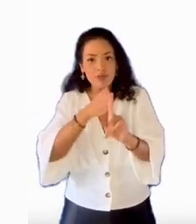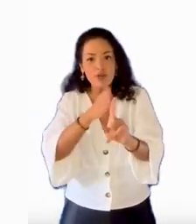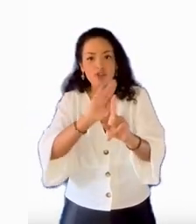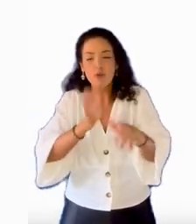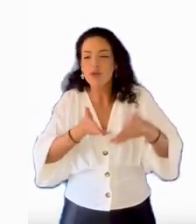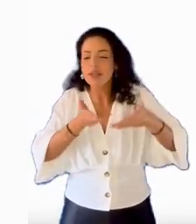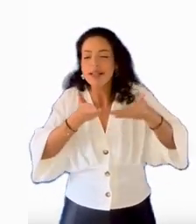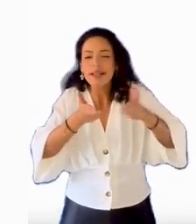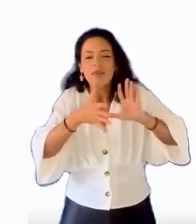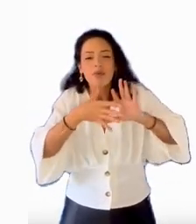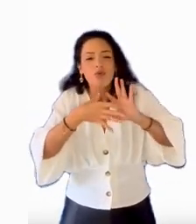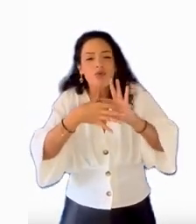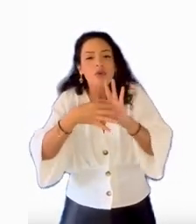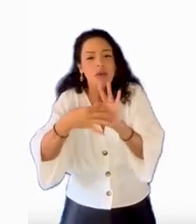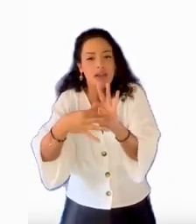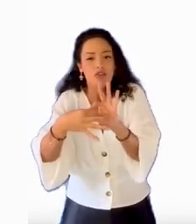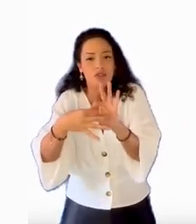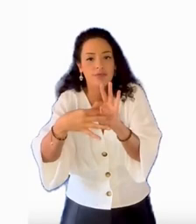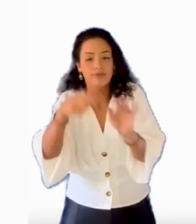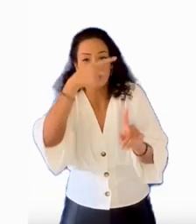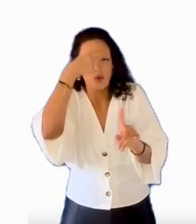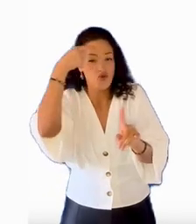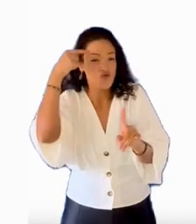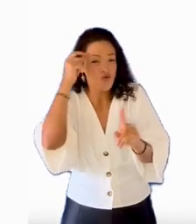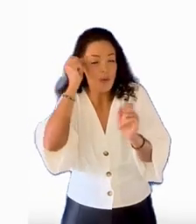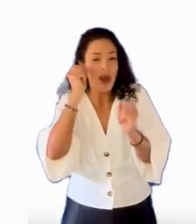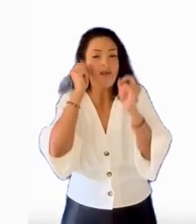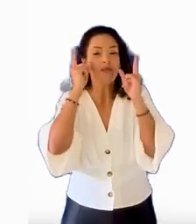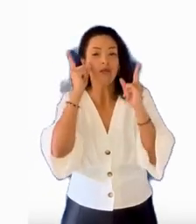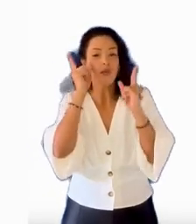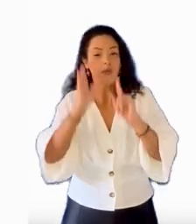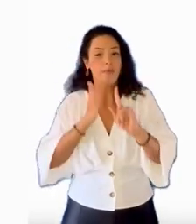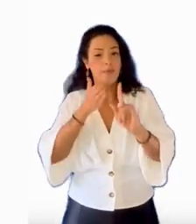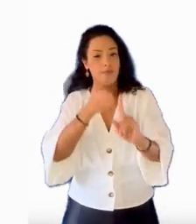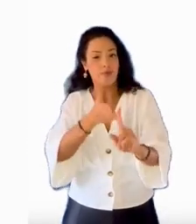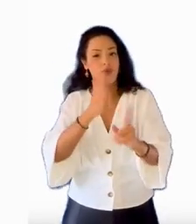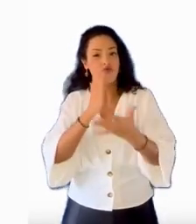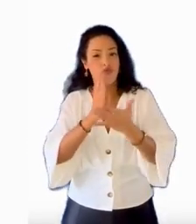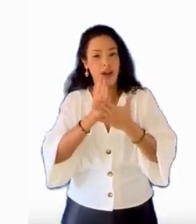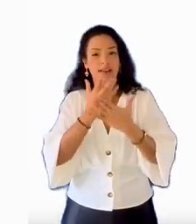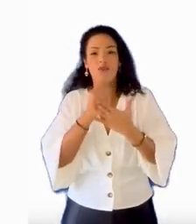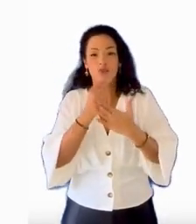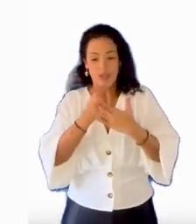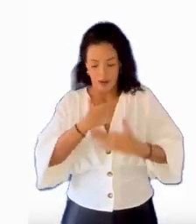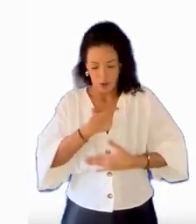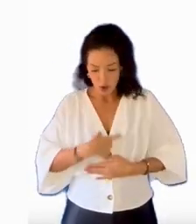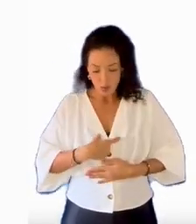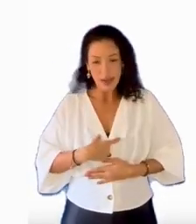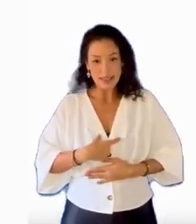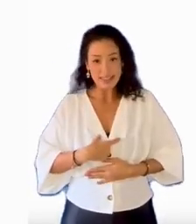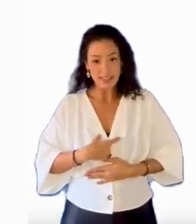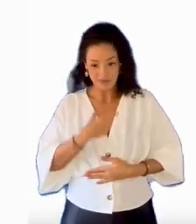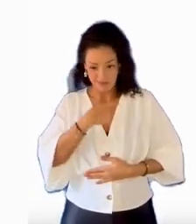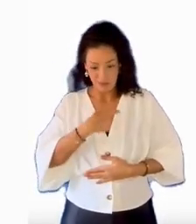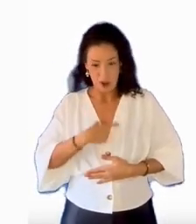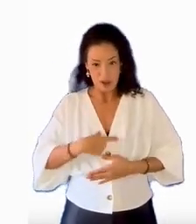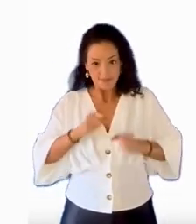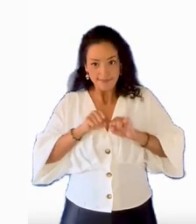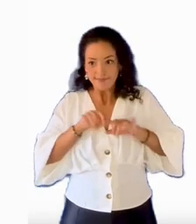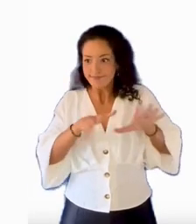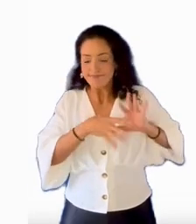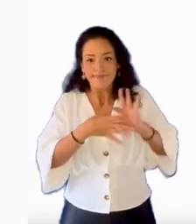reconnection. Whilst the trauma-informed approach at its most basic level draws on our humanity and our willingness to extend this humanity to